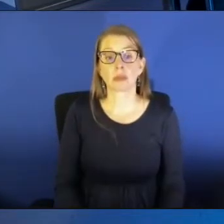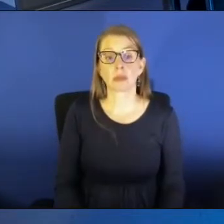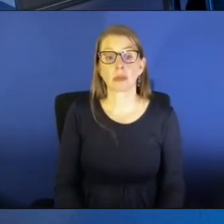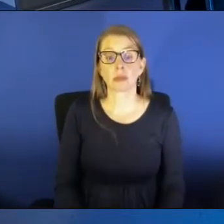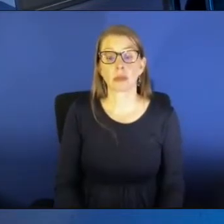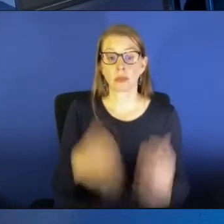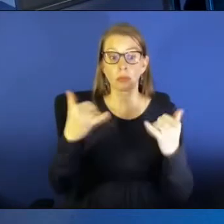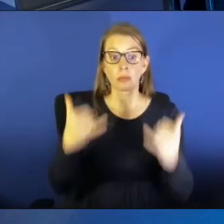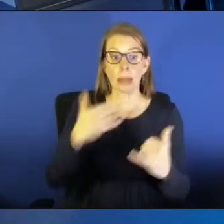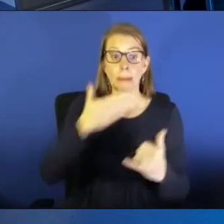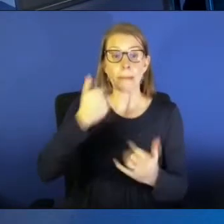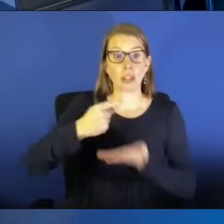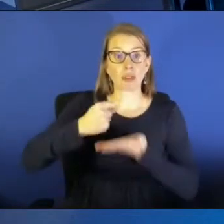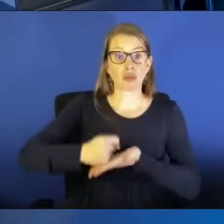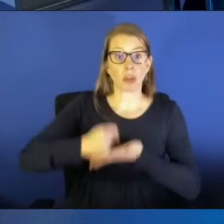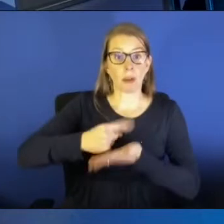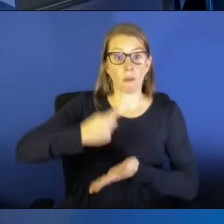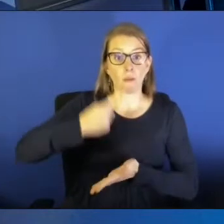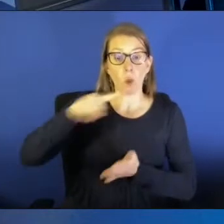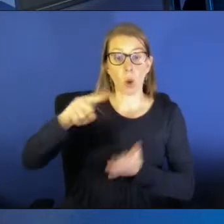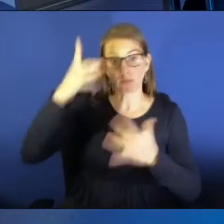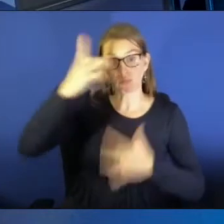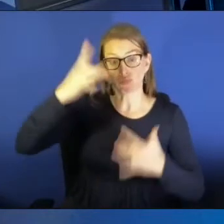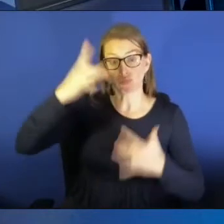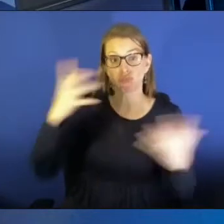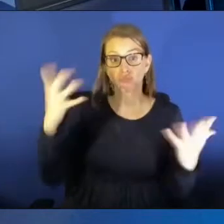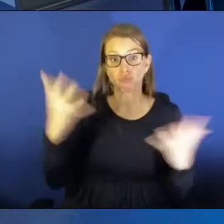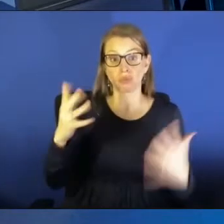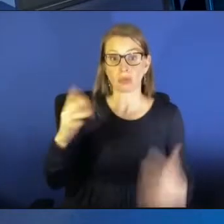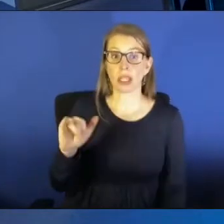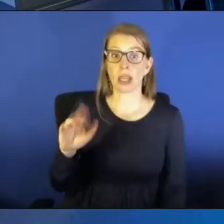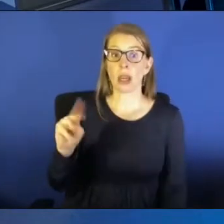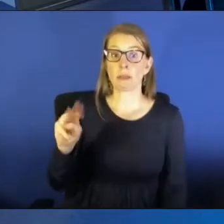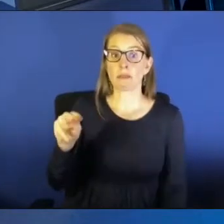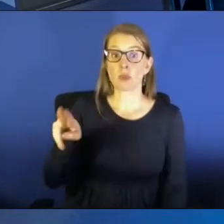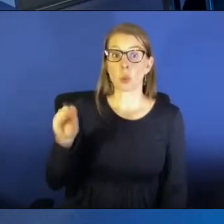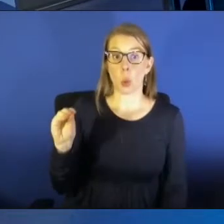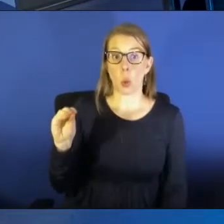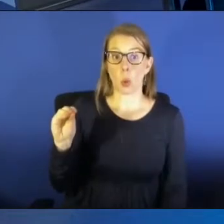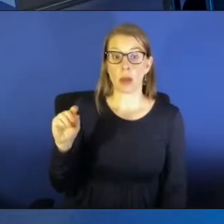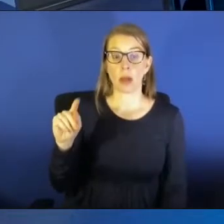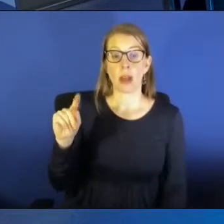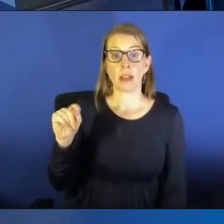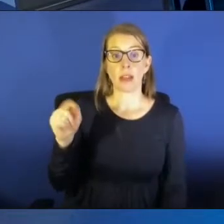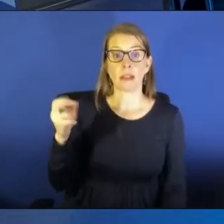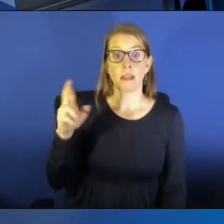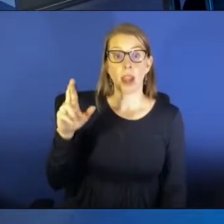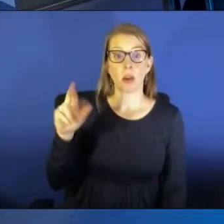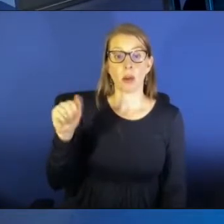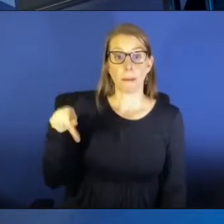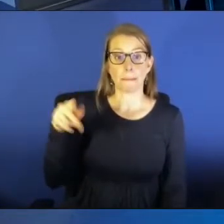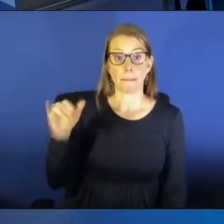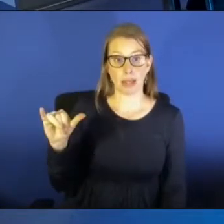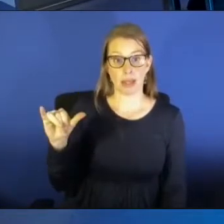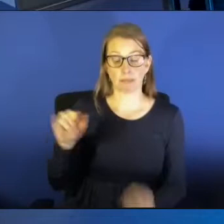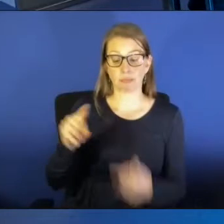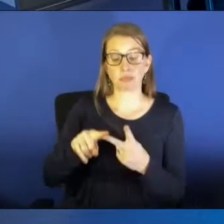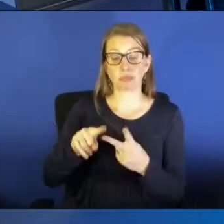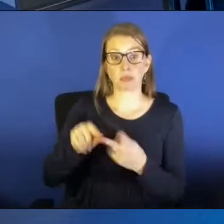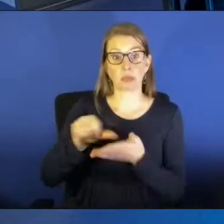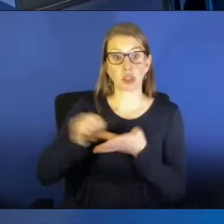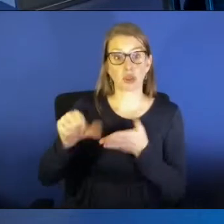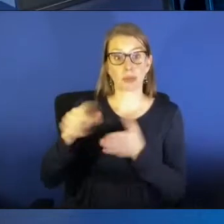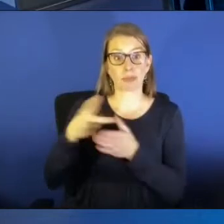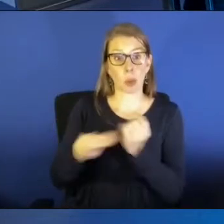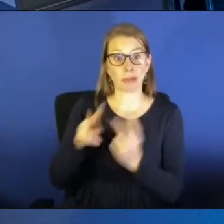treatments for this disease is immunotherapy and surgery. Could you